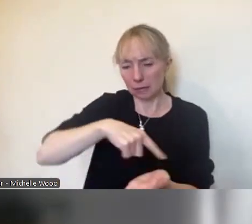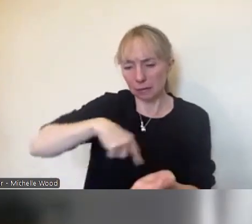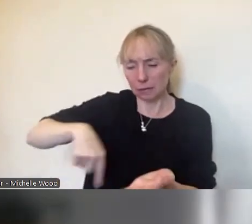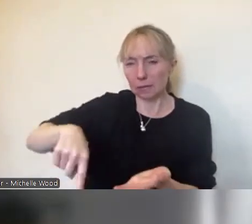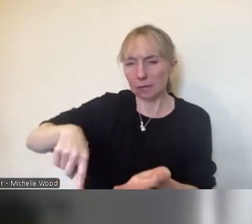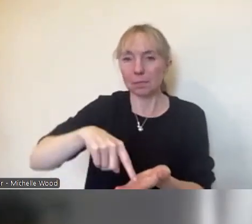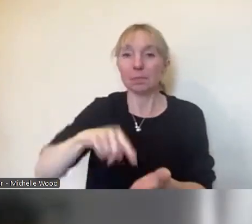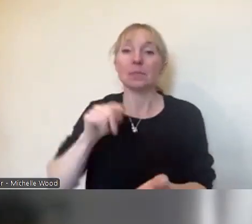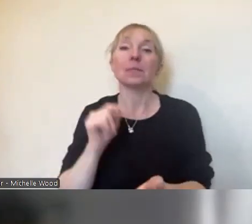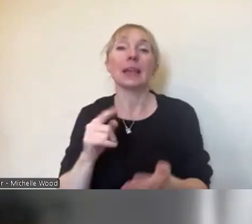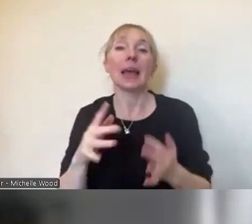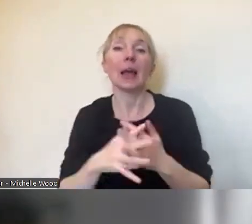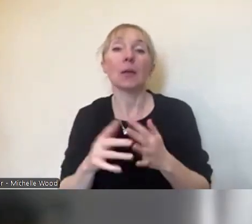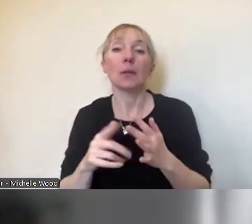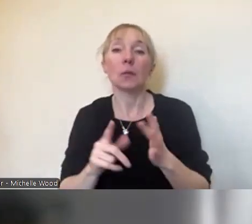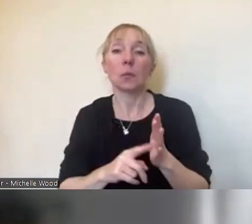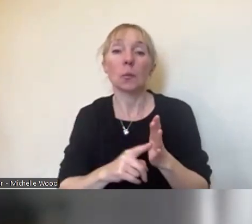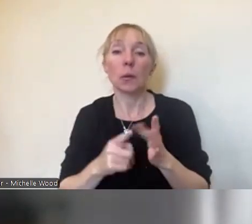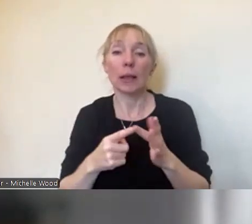William Cairn,